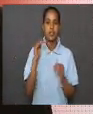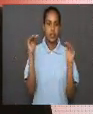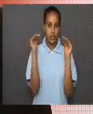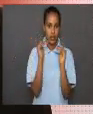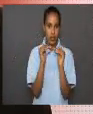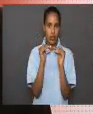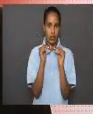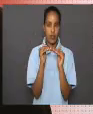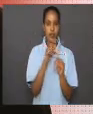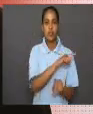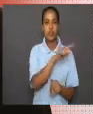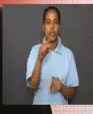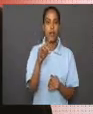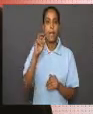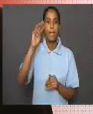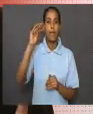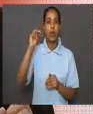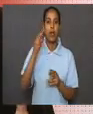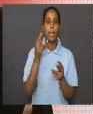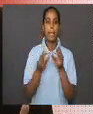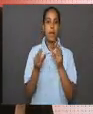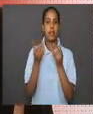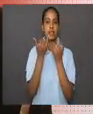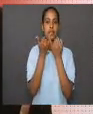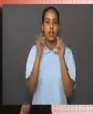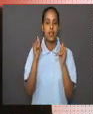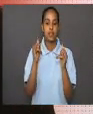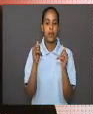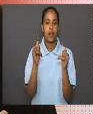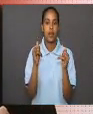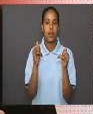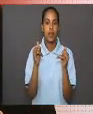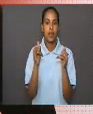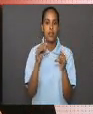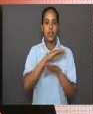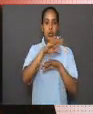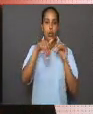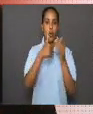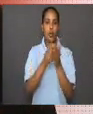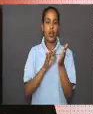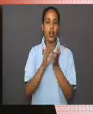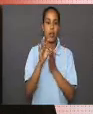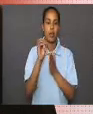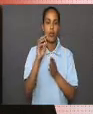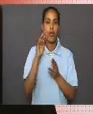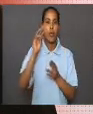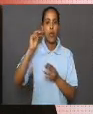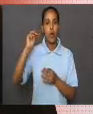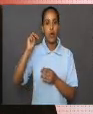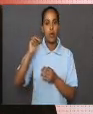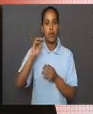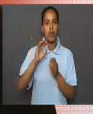equal to their molar mass divided by the total number of moles